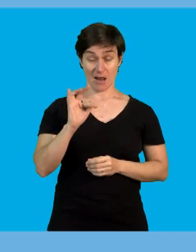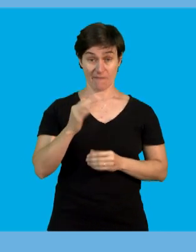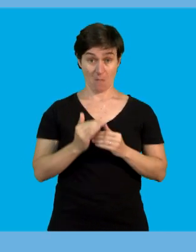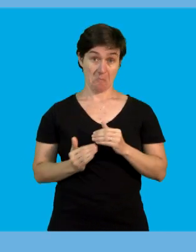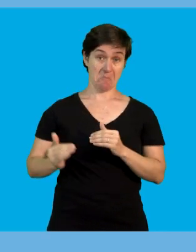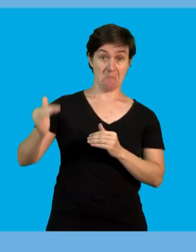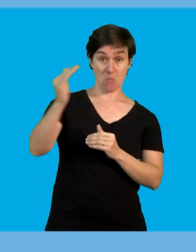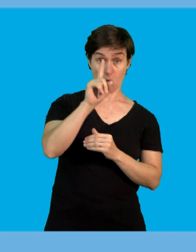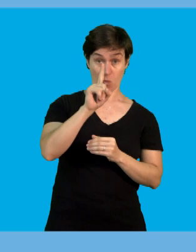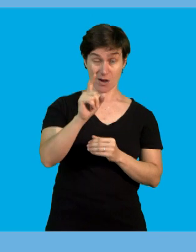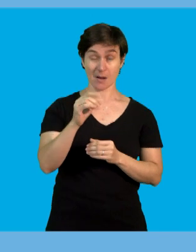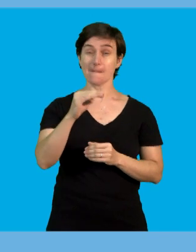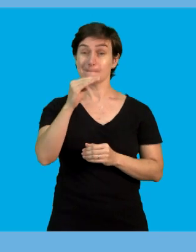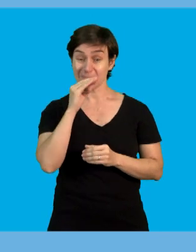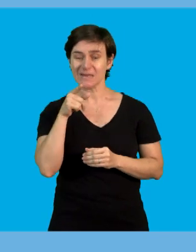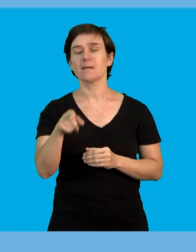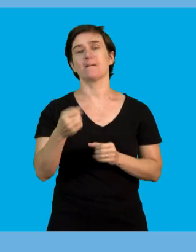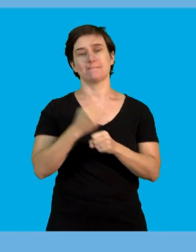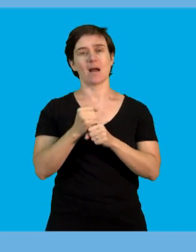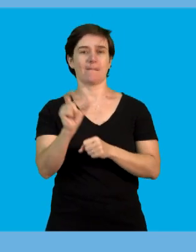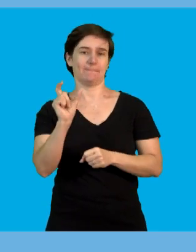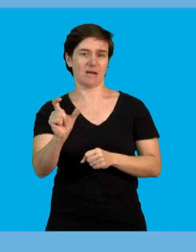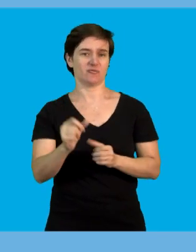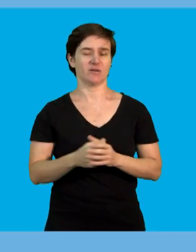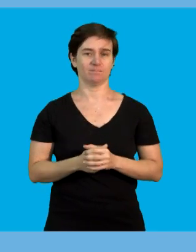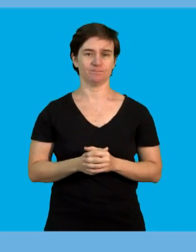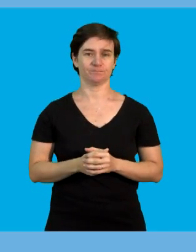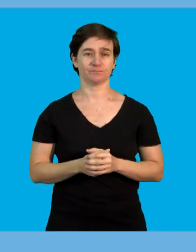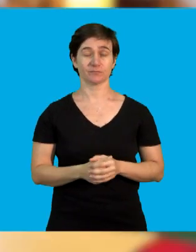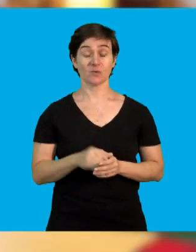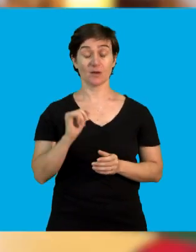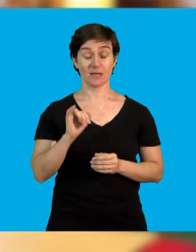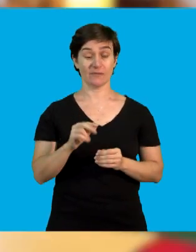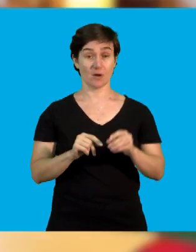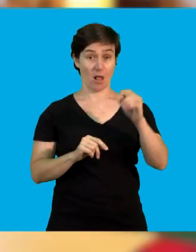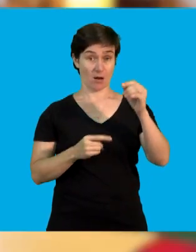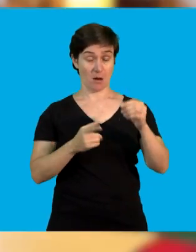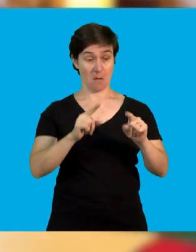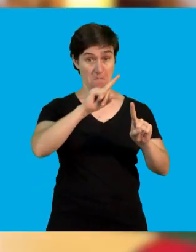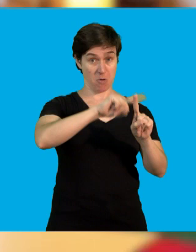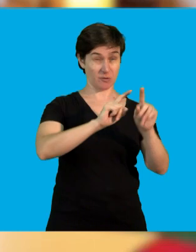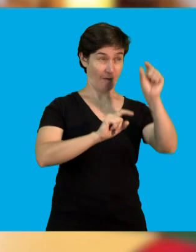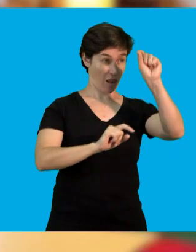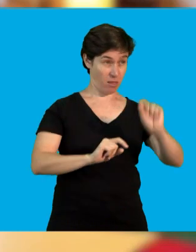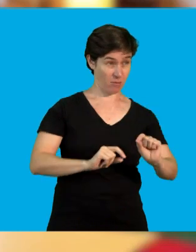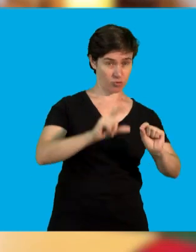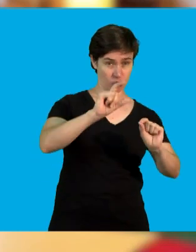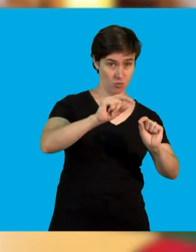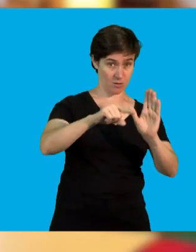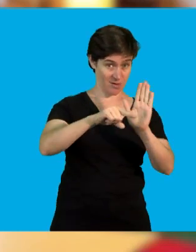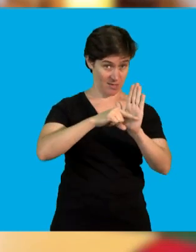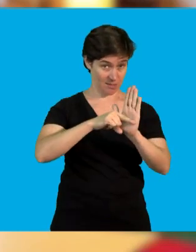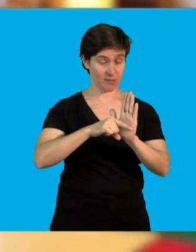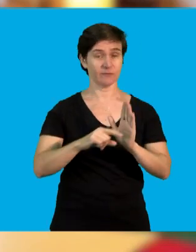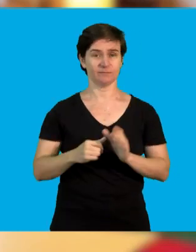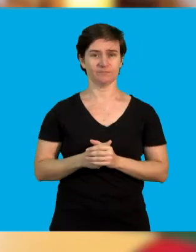than one cell, remember we are forming a battery. So if you have more than one cell, a negative will always be connected to a positive. Then, if